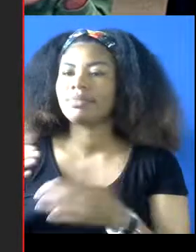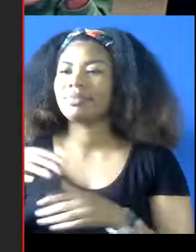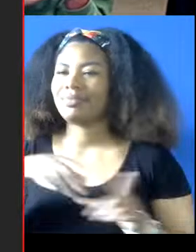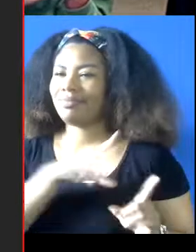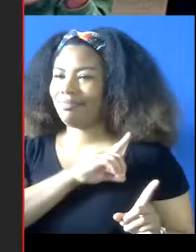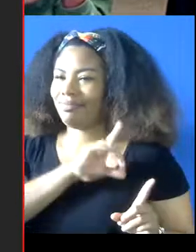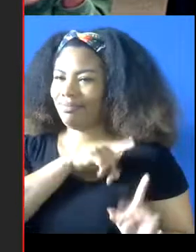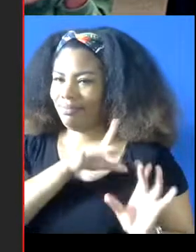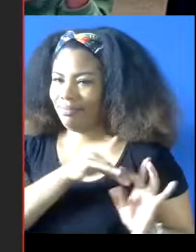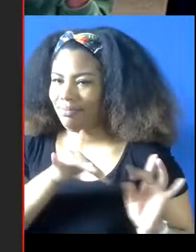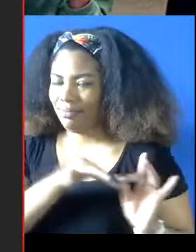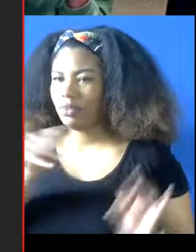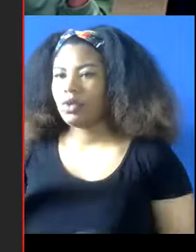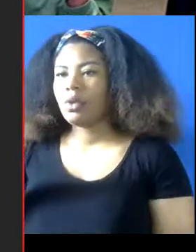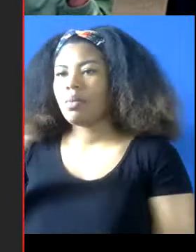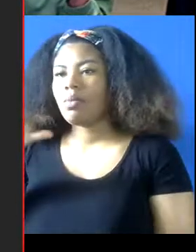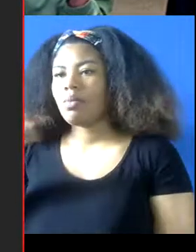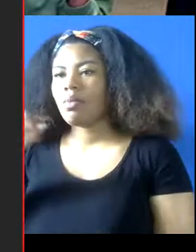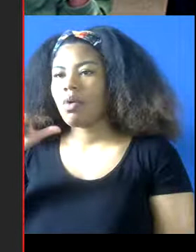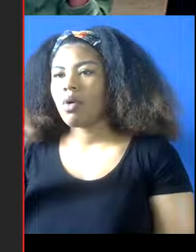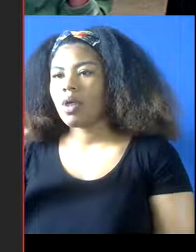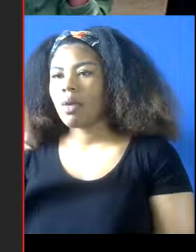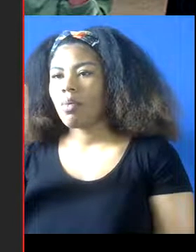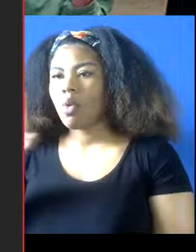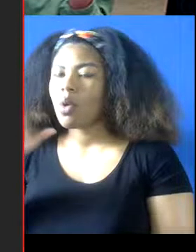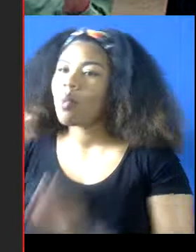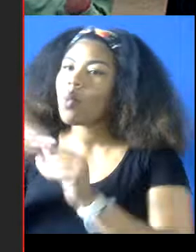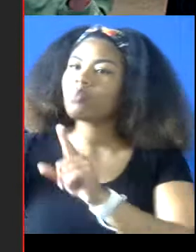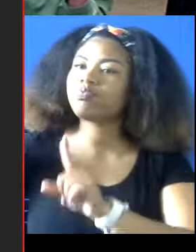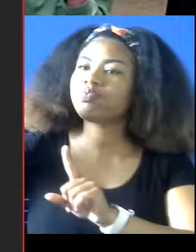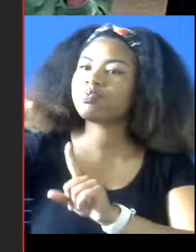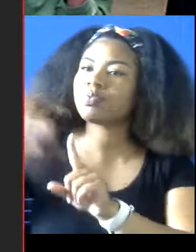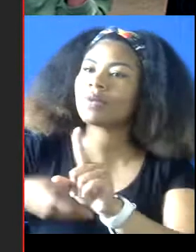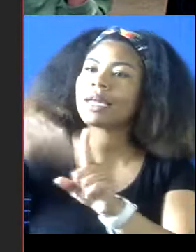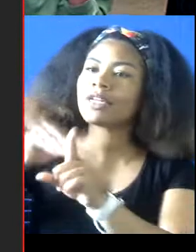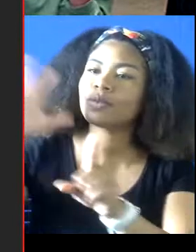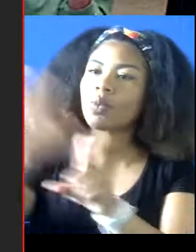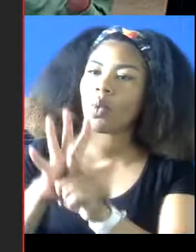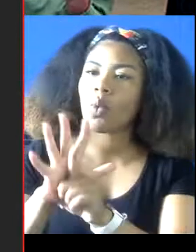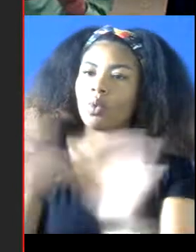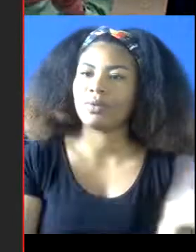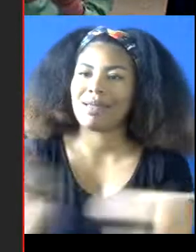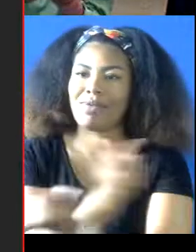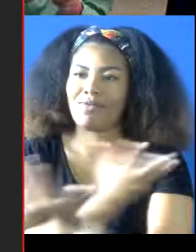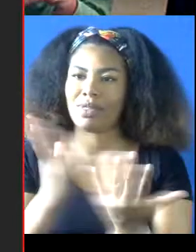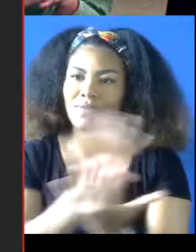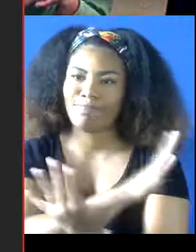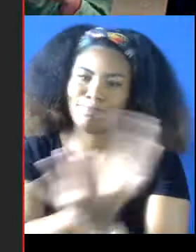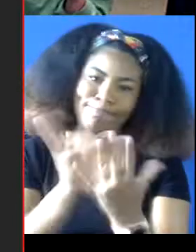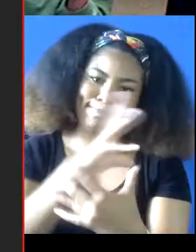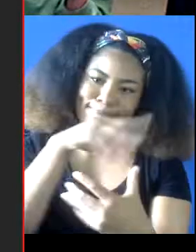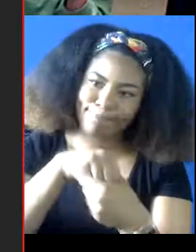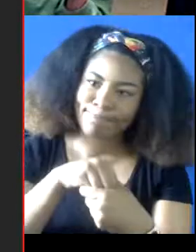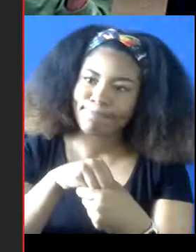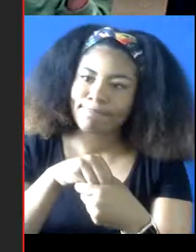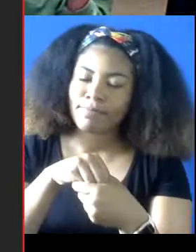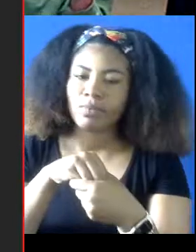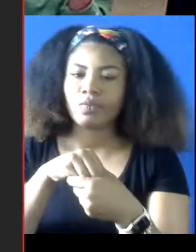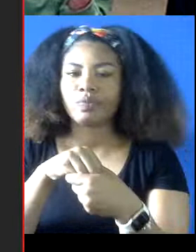about, engaging students with a combination, a myriad of